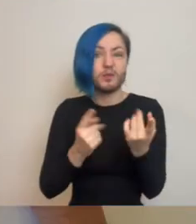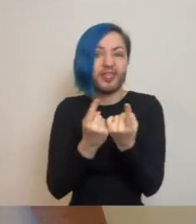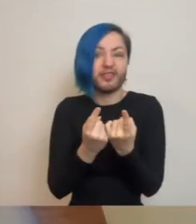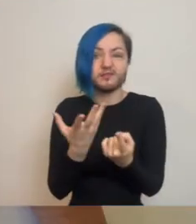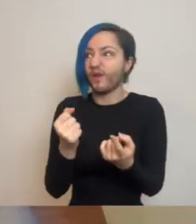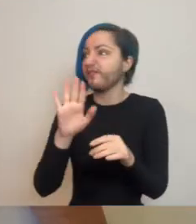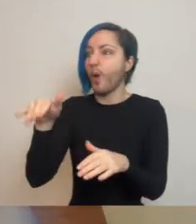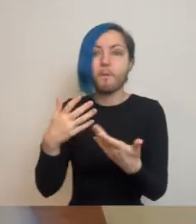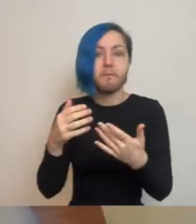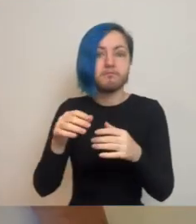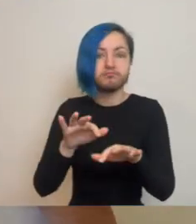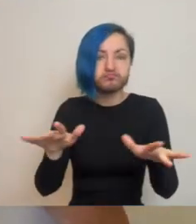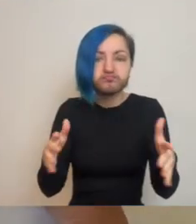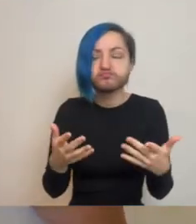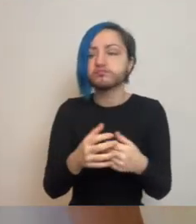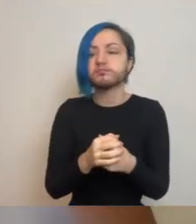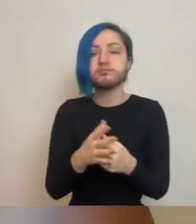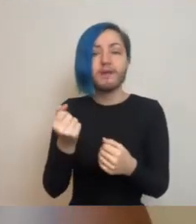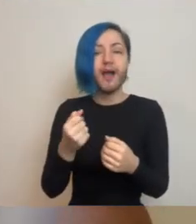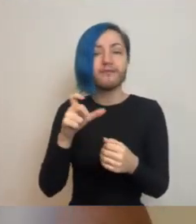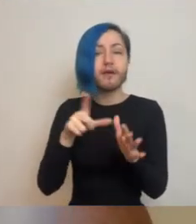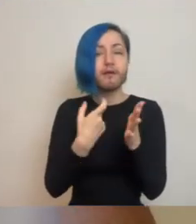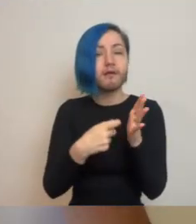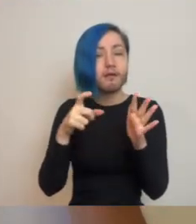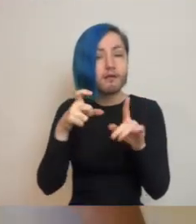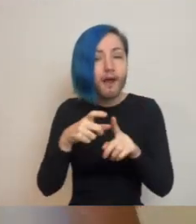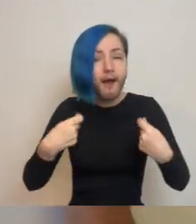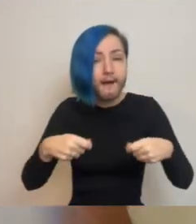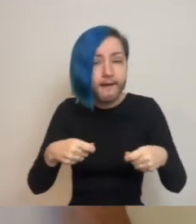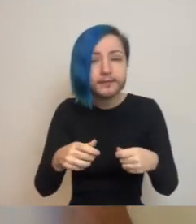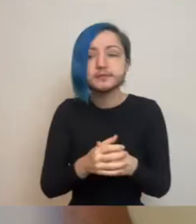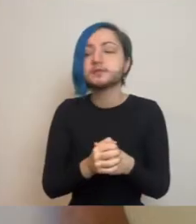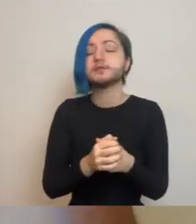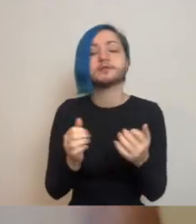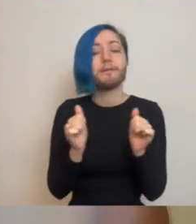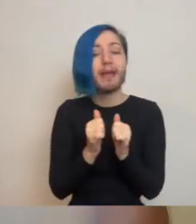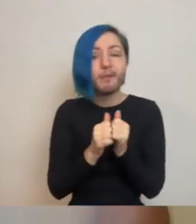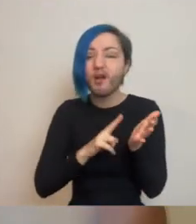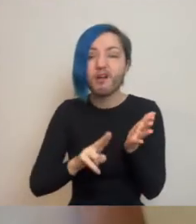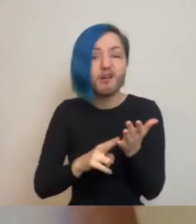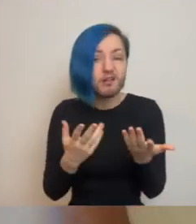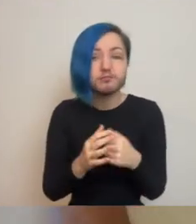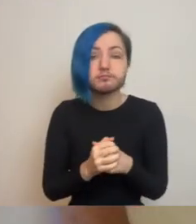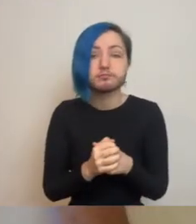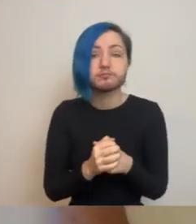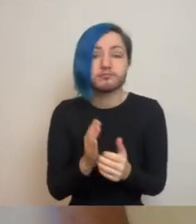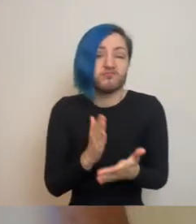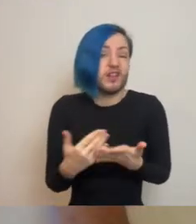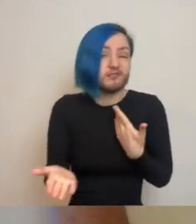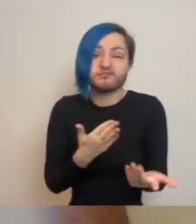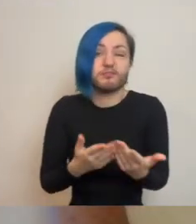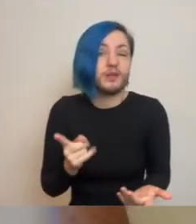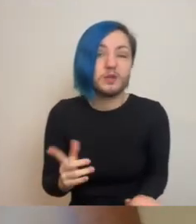materials. I've got some corrugated card, some ordinary paper here. Doesn't